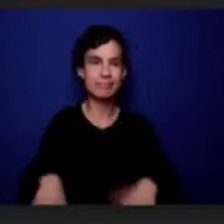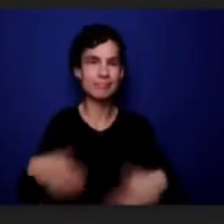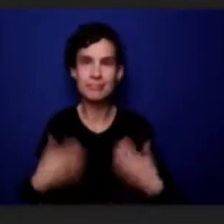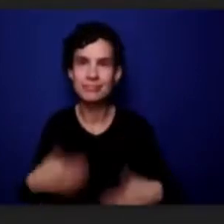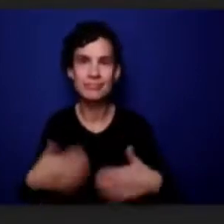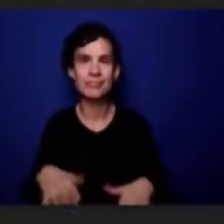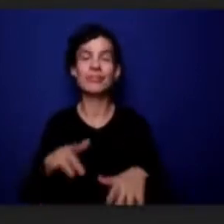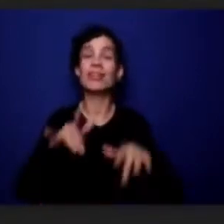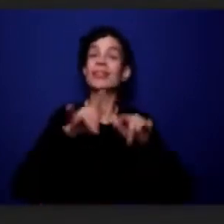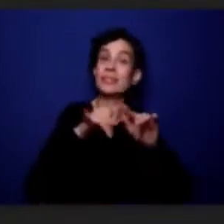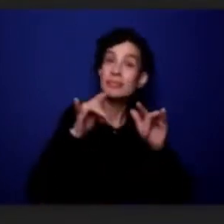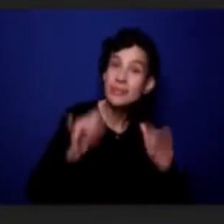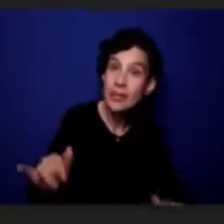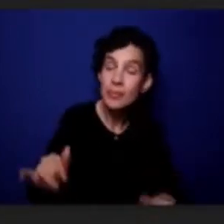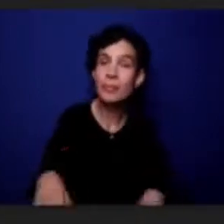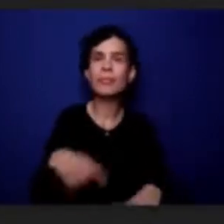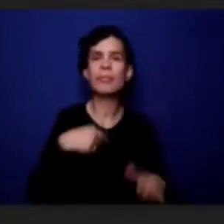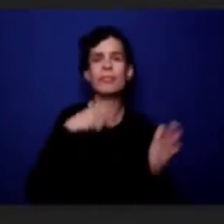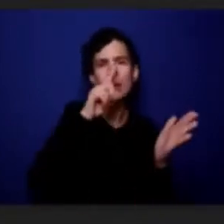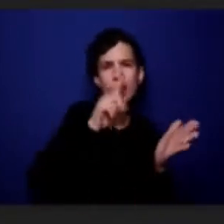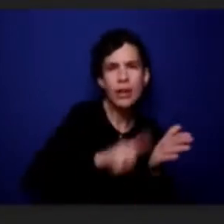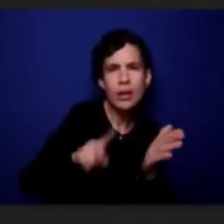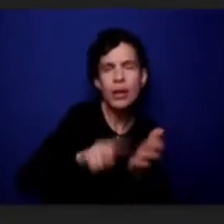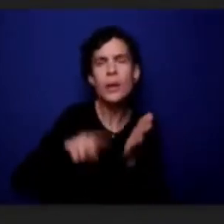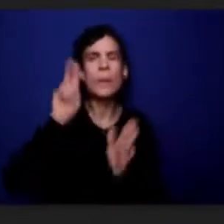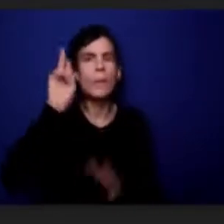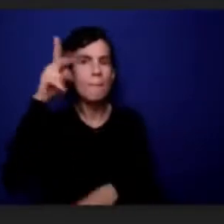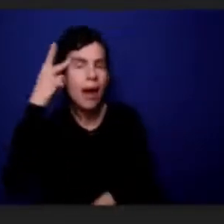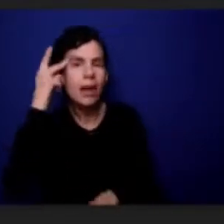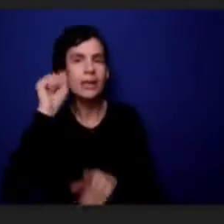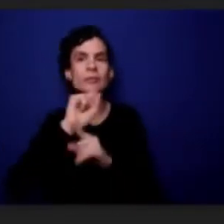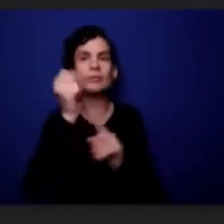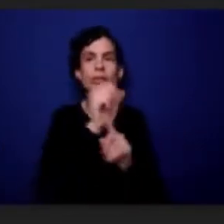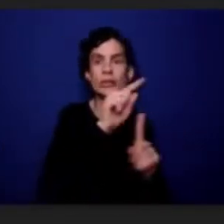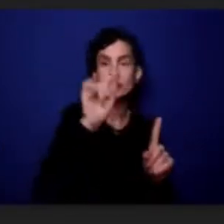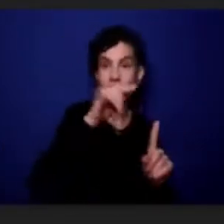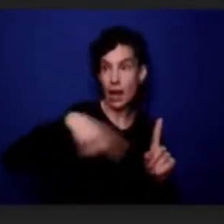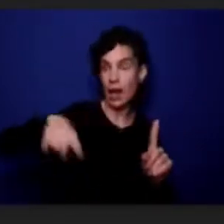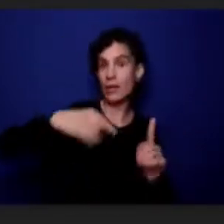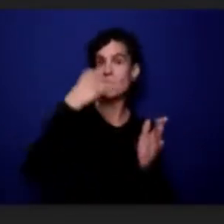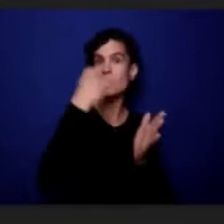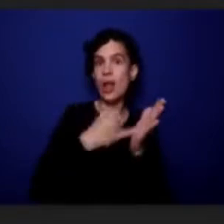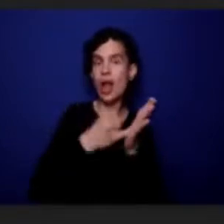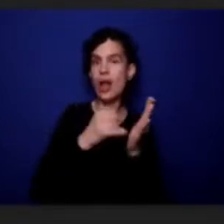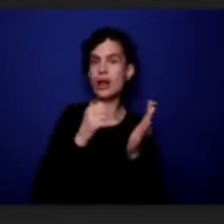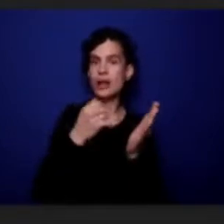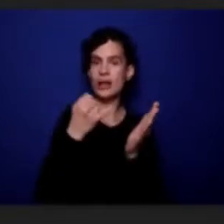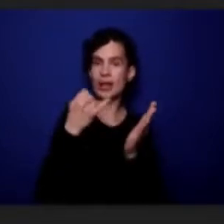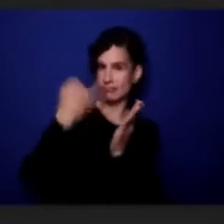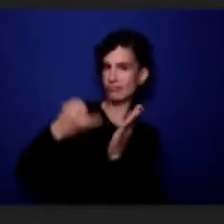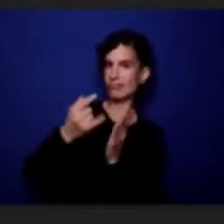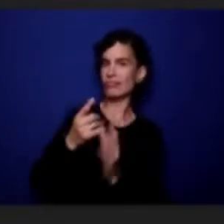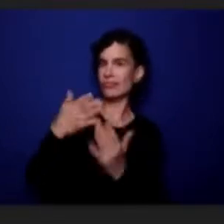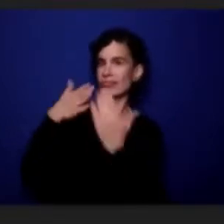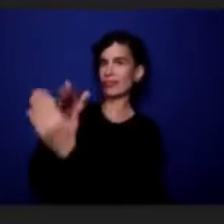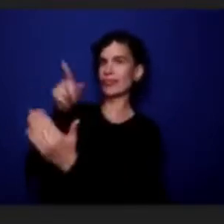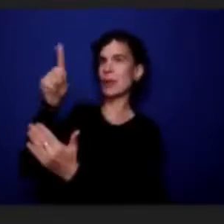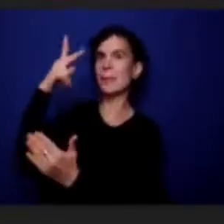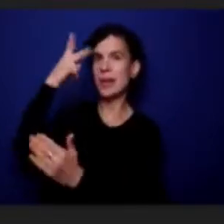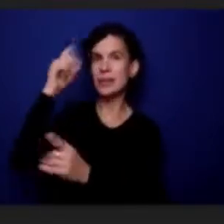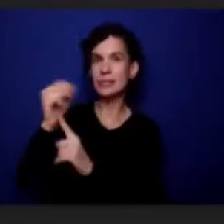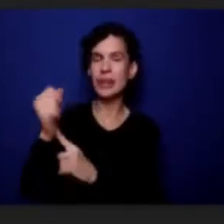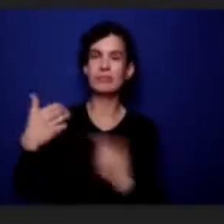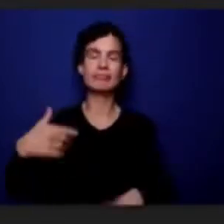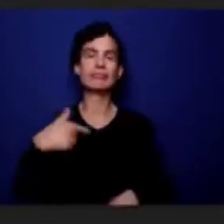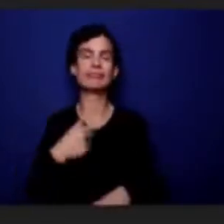an undergrad experience that's, led me to that point where I am able to study art history and at the same time deeply sort of look into